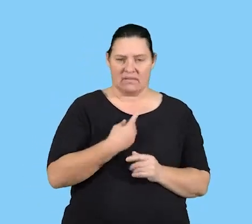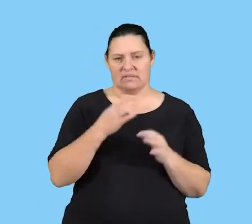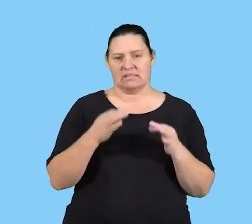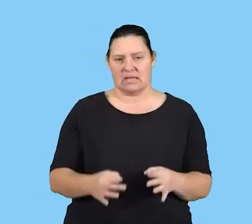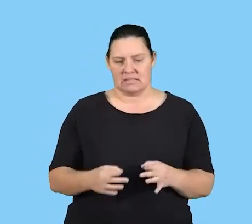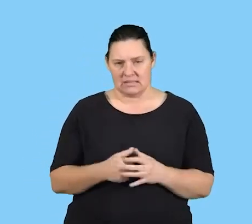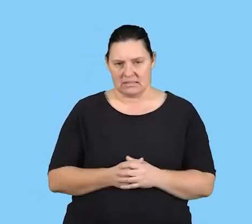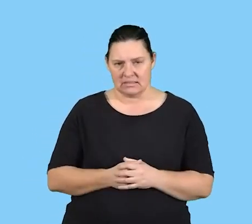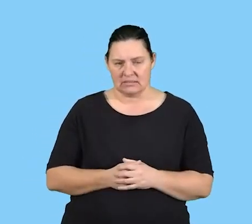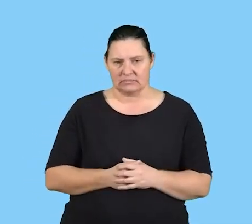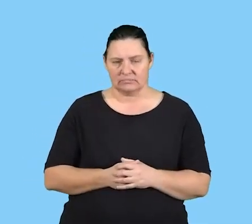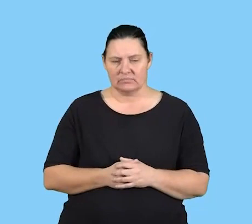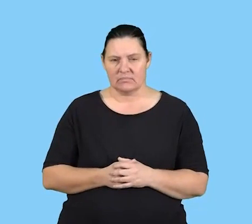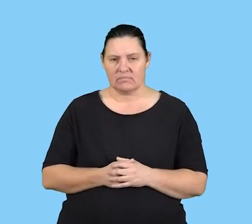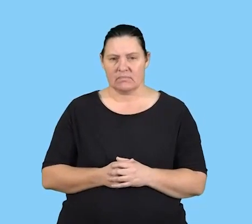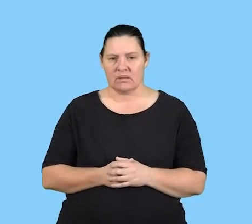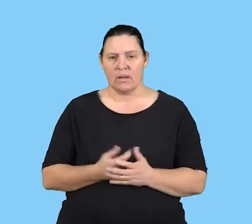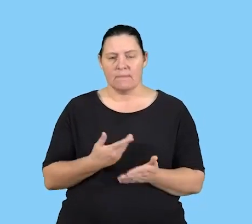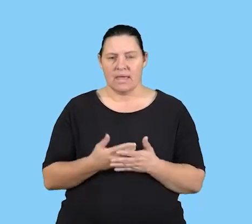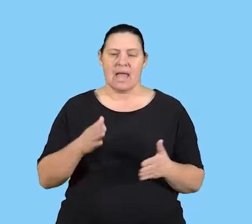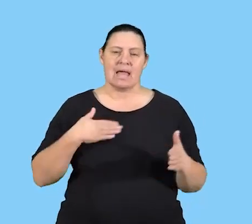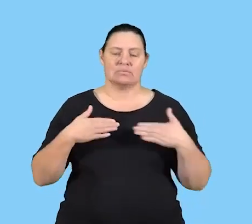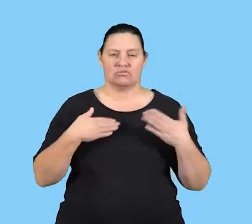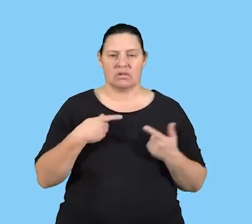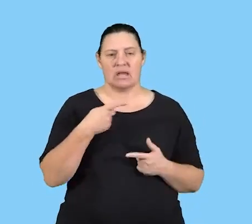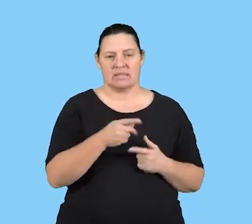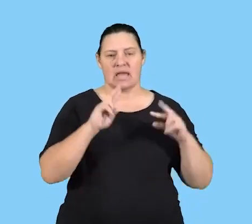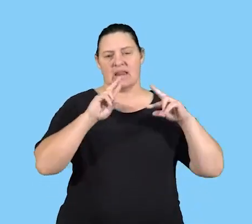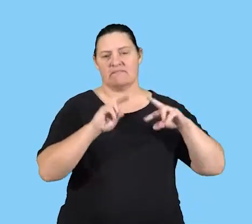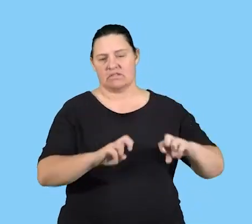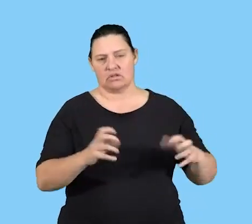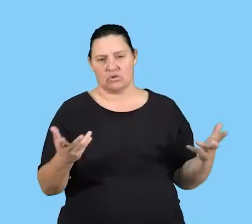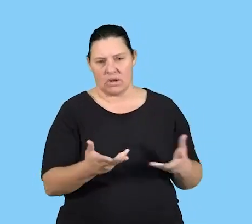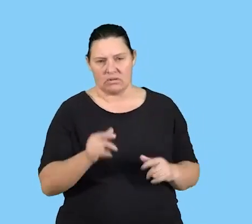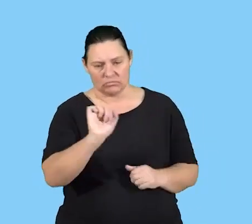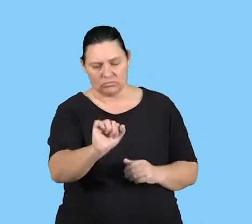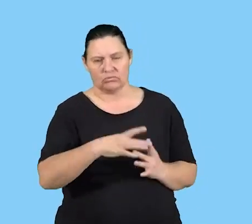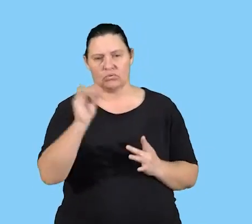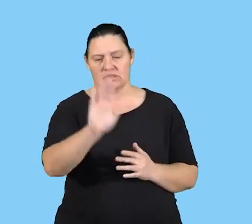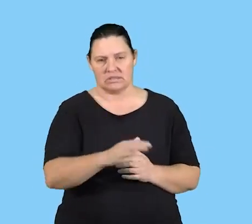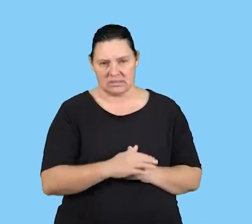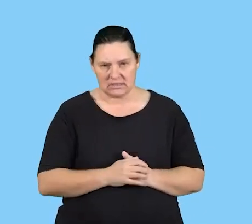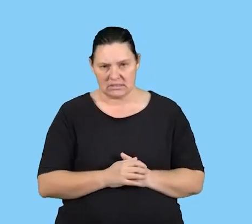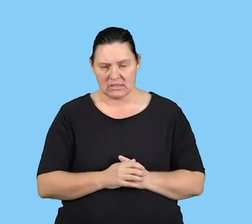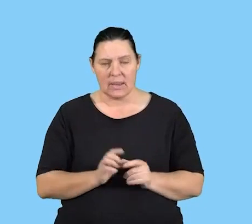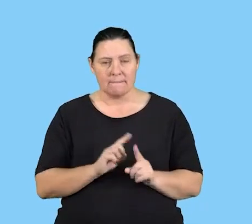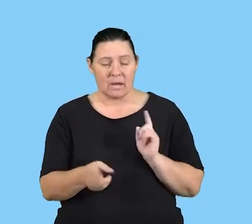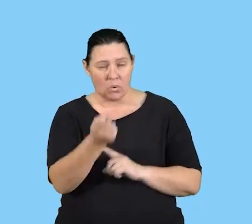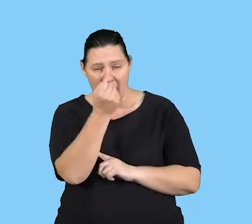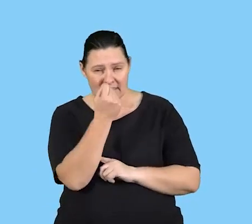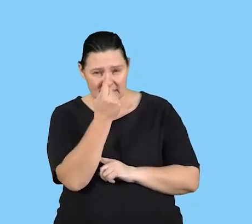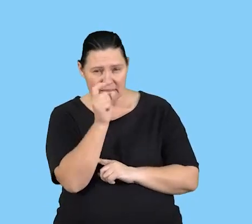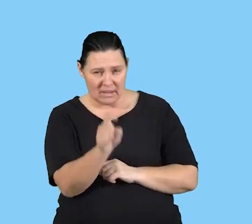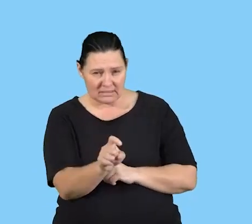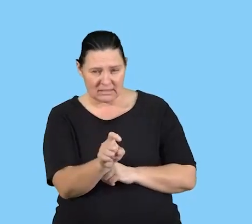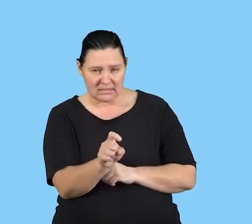decide on where to administer the investigation. It's your choice. But then you have to understand